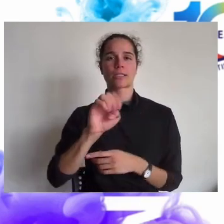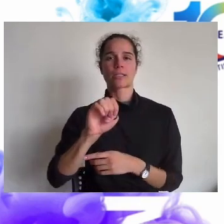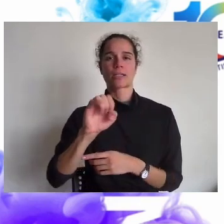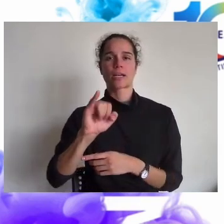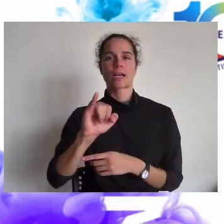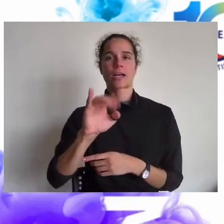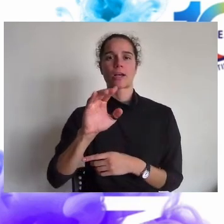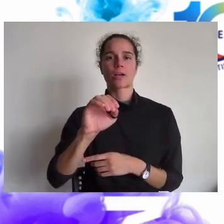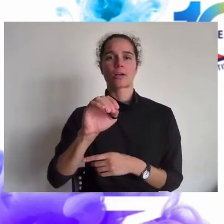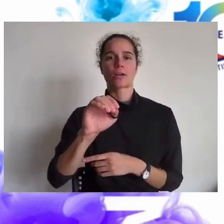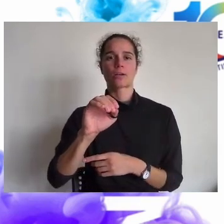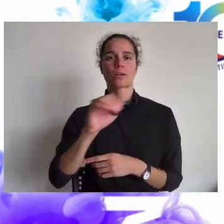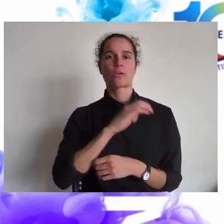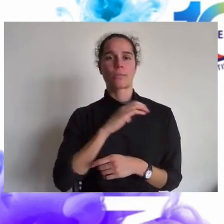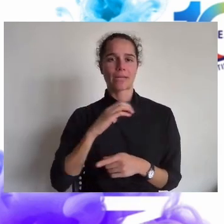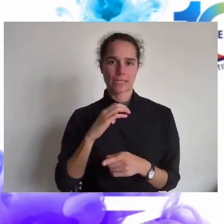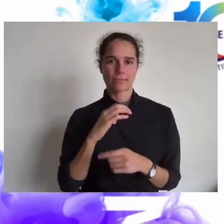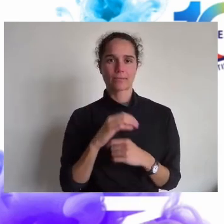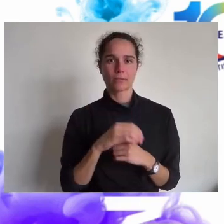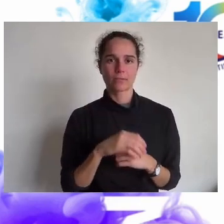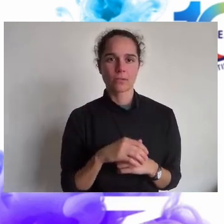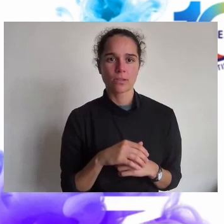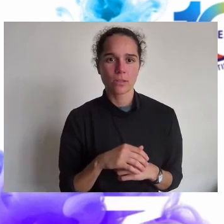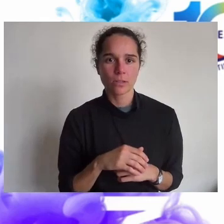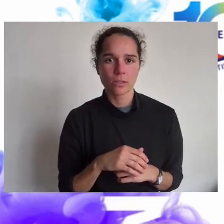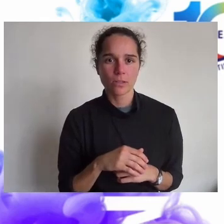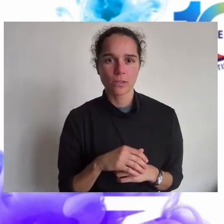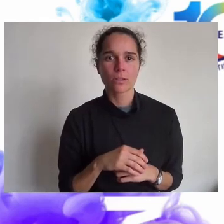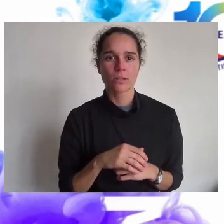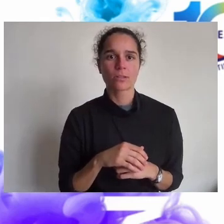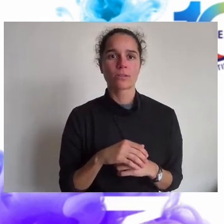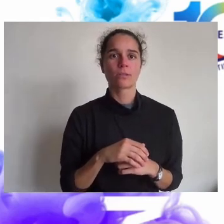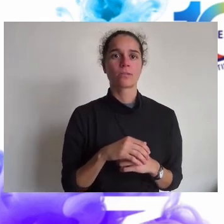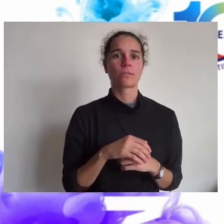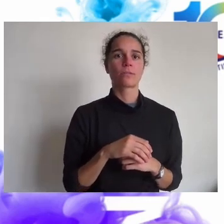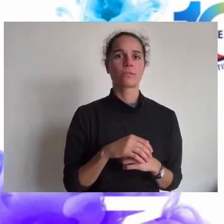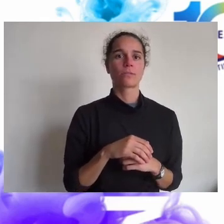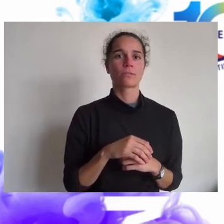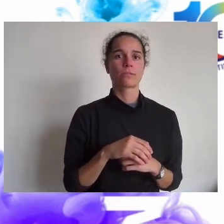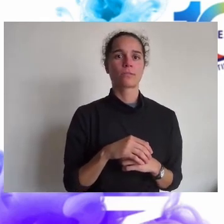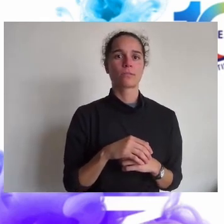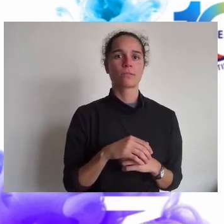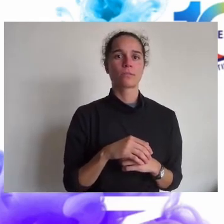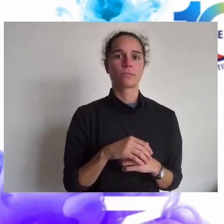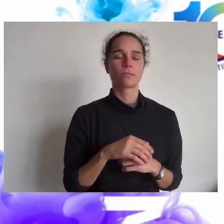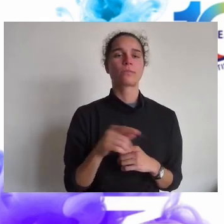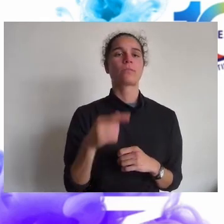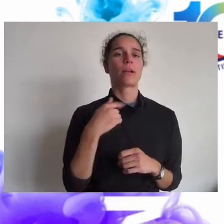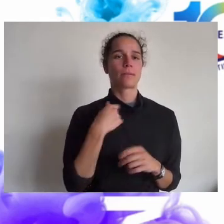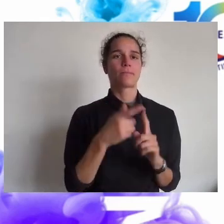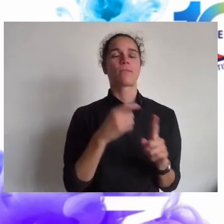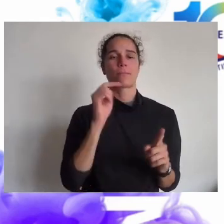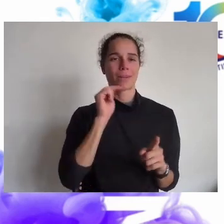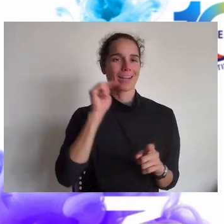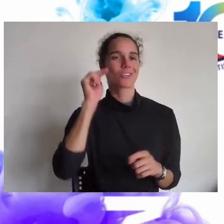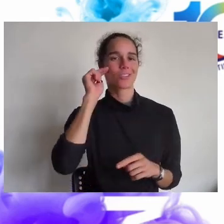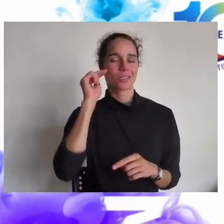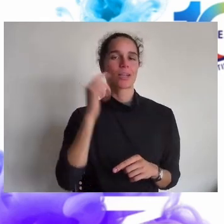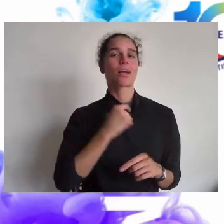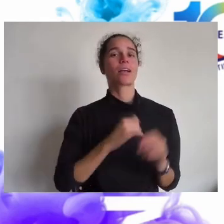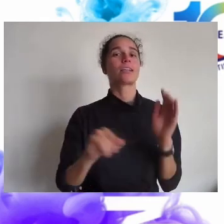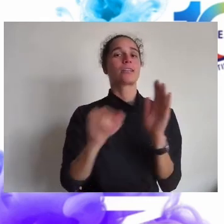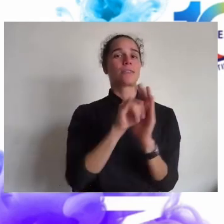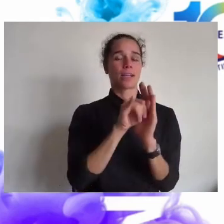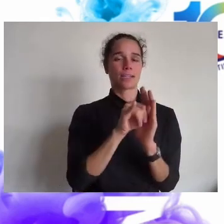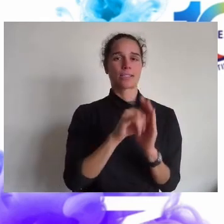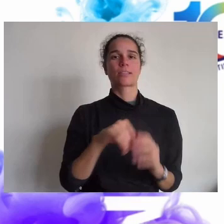A virtual introduction of myself. I am of Nigerian descent. I identify as male, belong